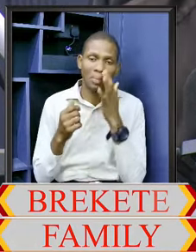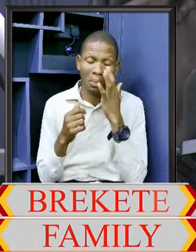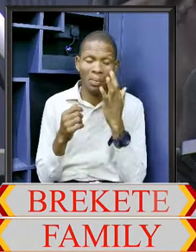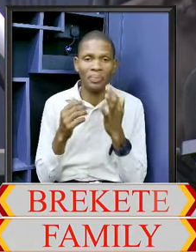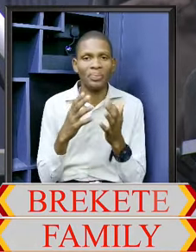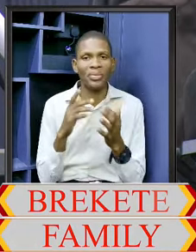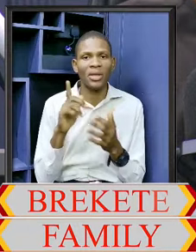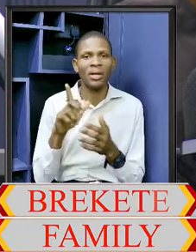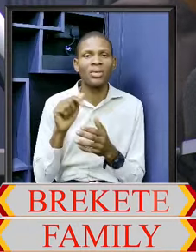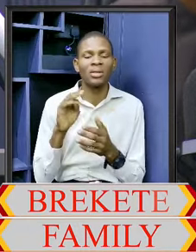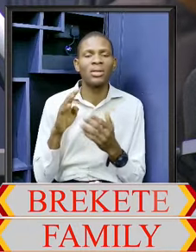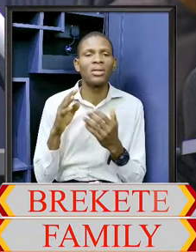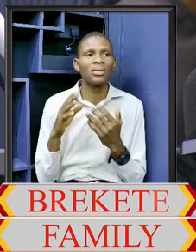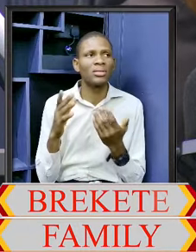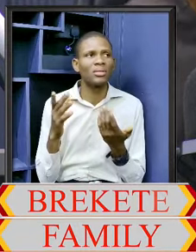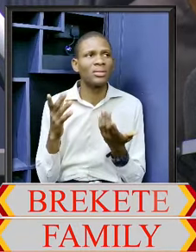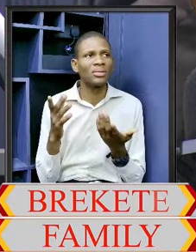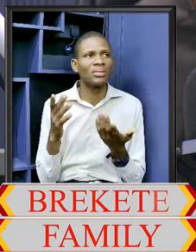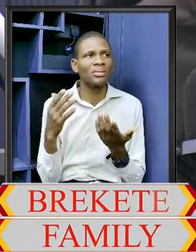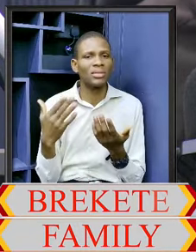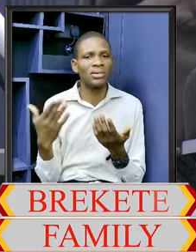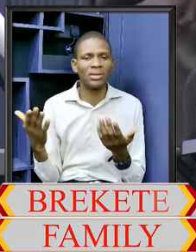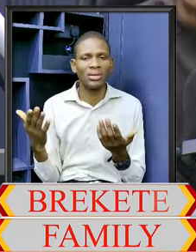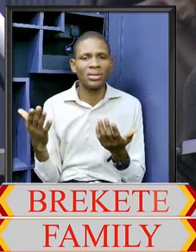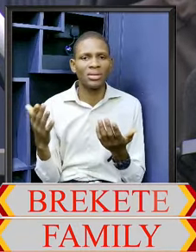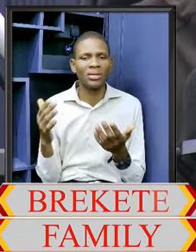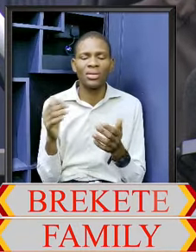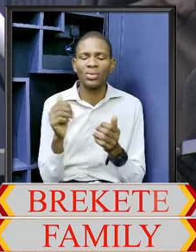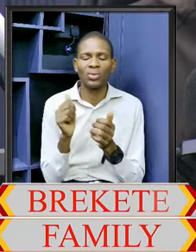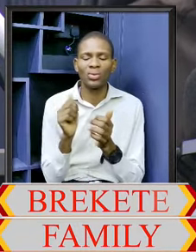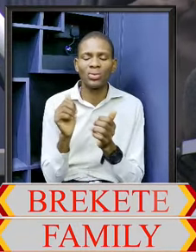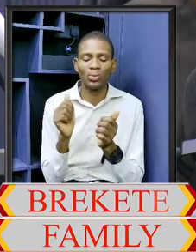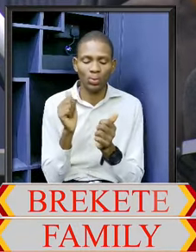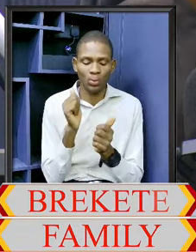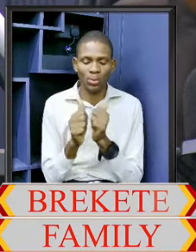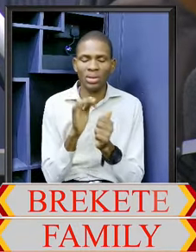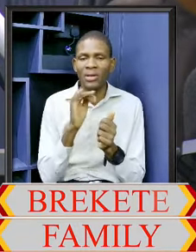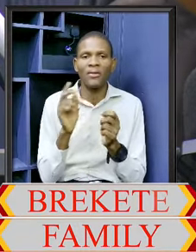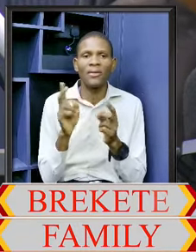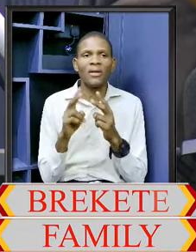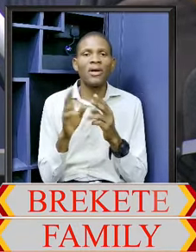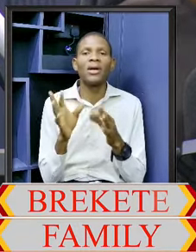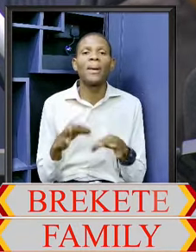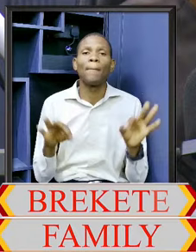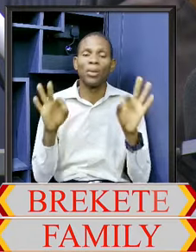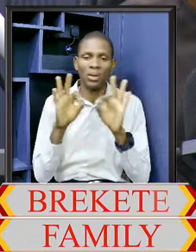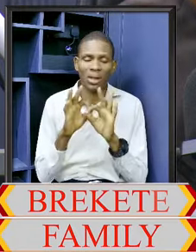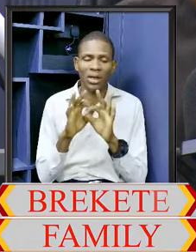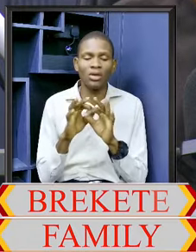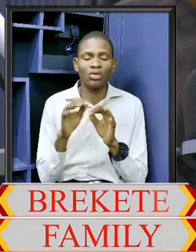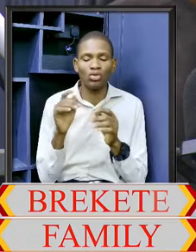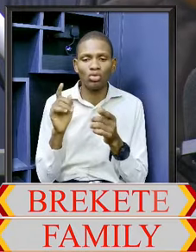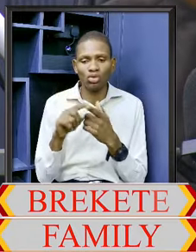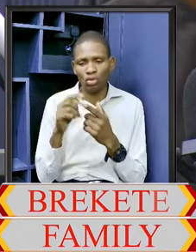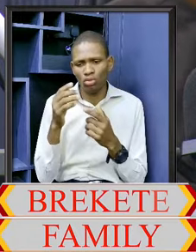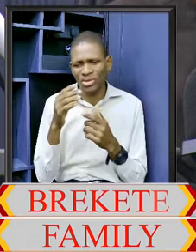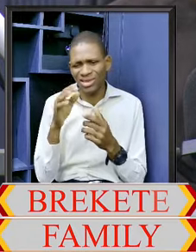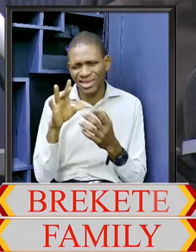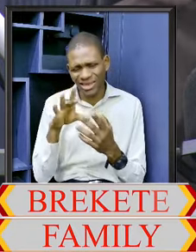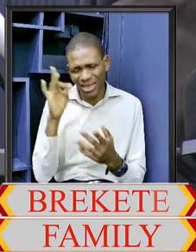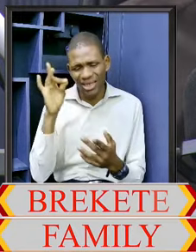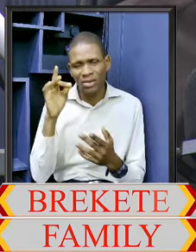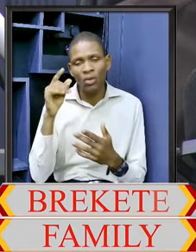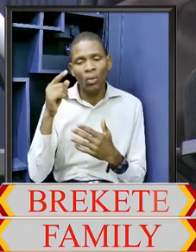to where any person go fit get empirical data, practical data, to take treat any sickness and treat them well. But some